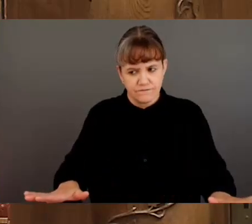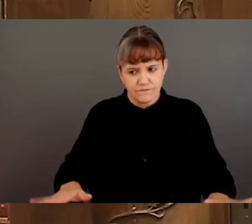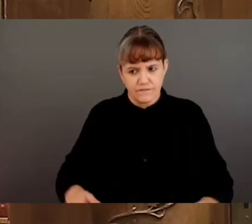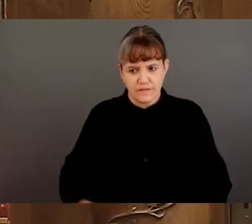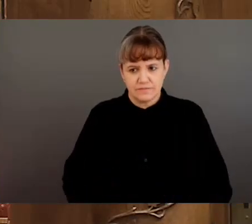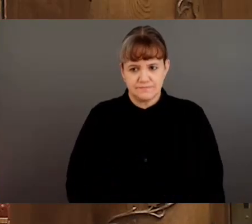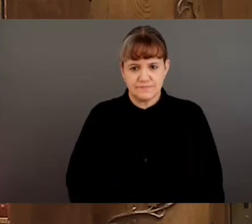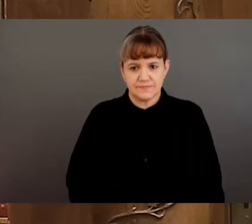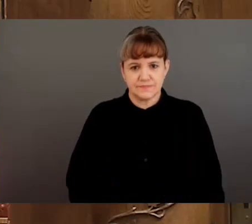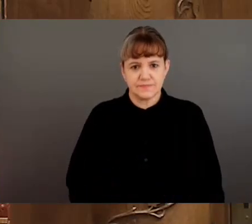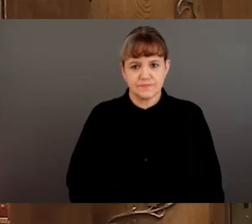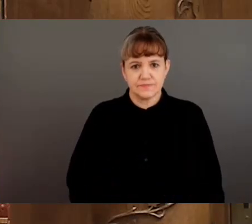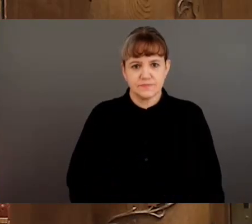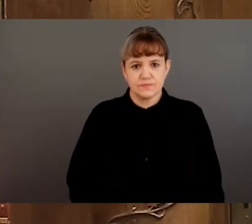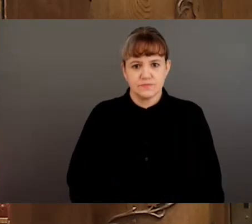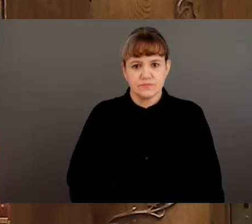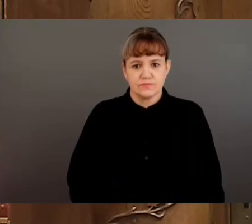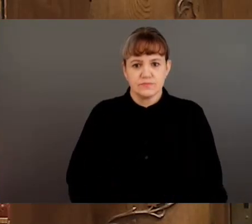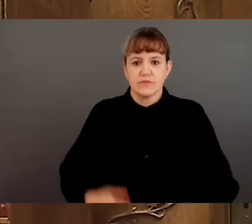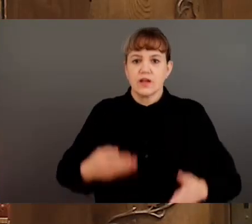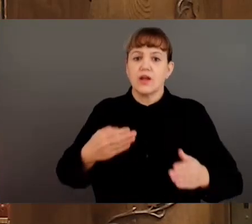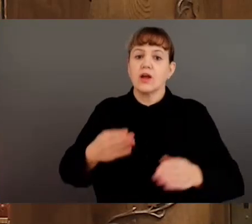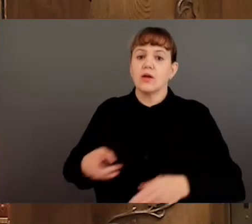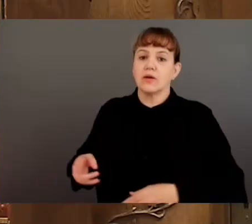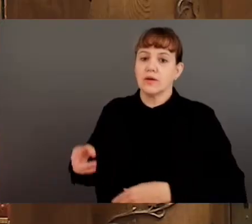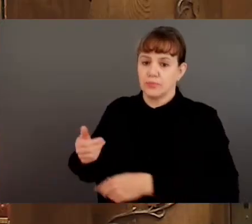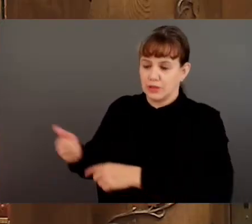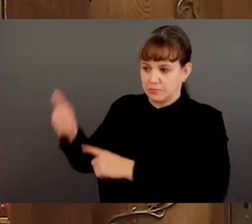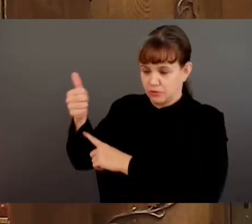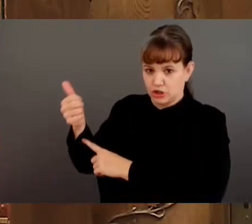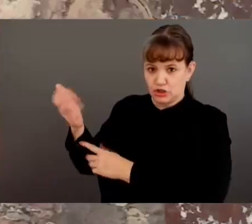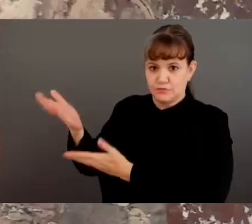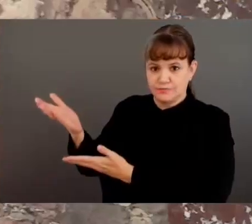Honorable Premier. Thank you, Honorable Speaker.